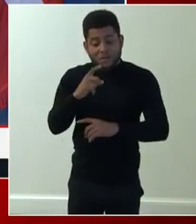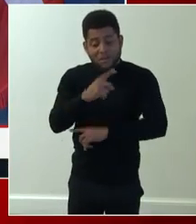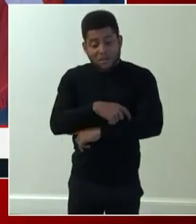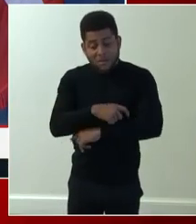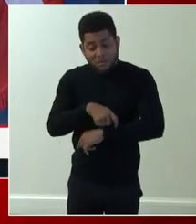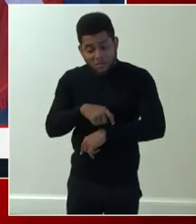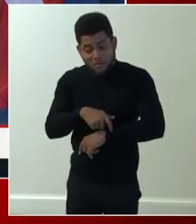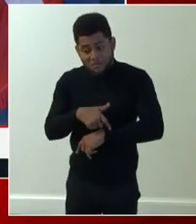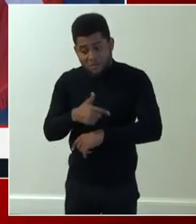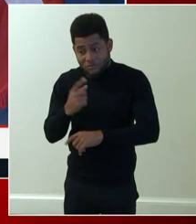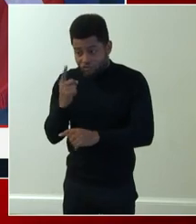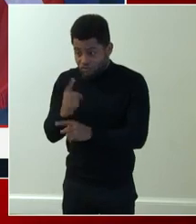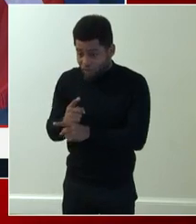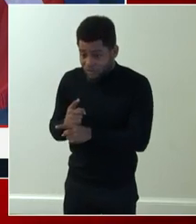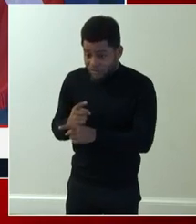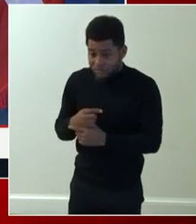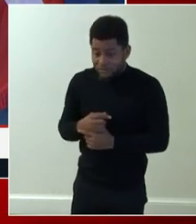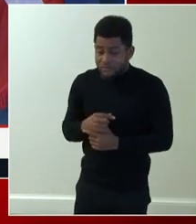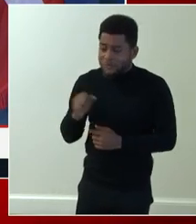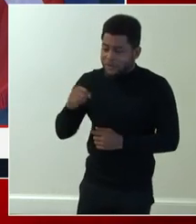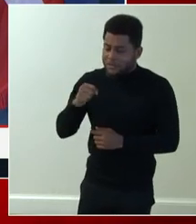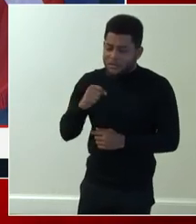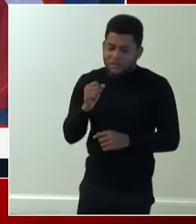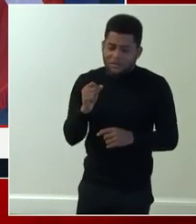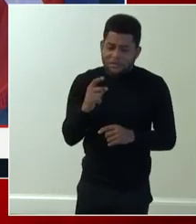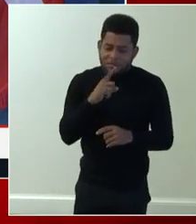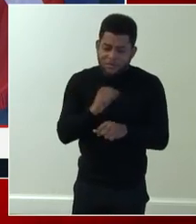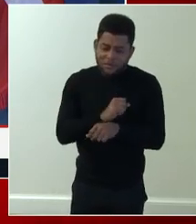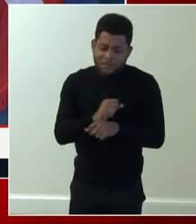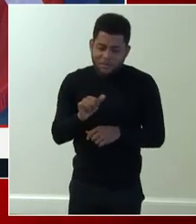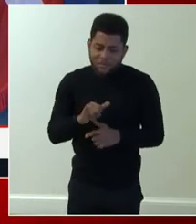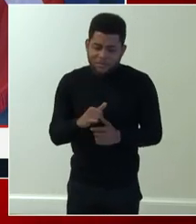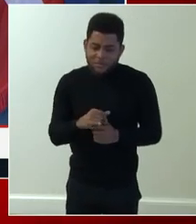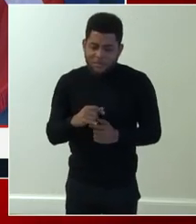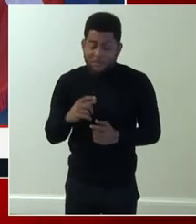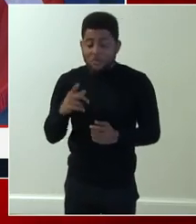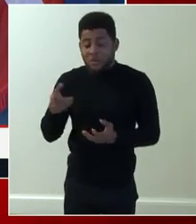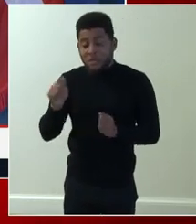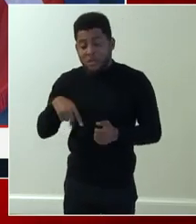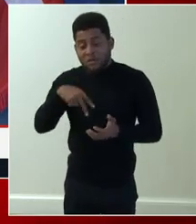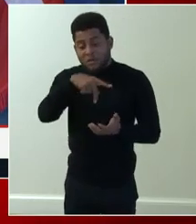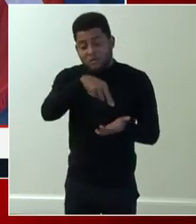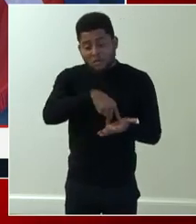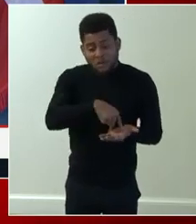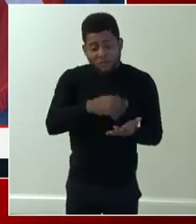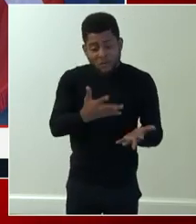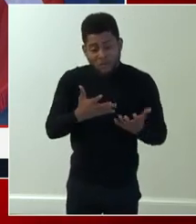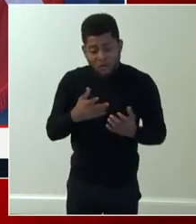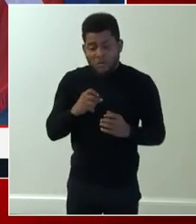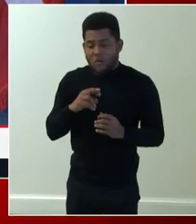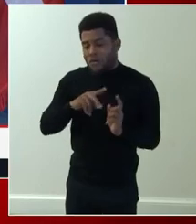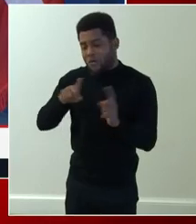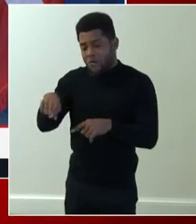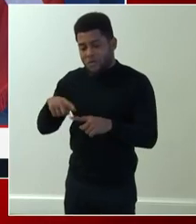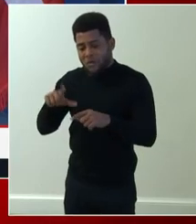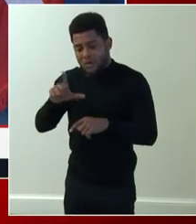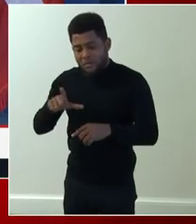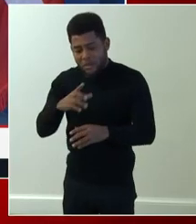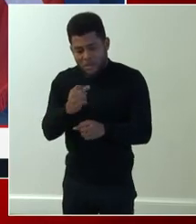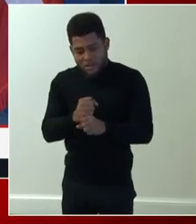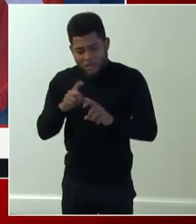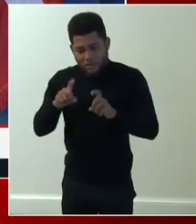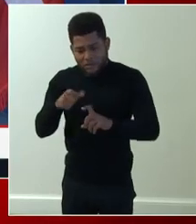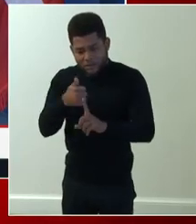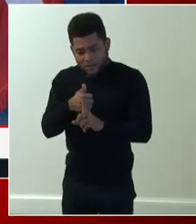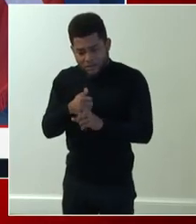Patrick? Absolutely. Okay, so you can stand in line if you want to, or you can go to the library, do your self-swab,